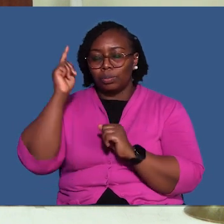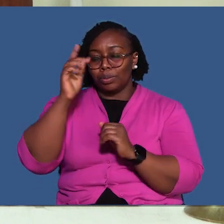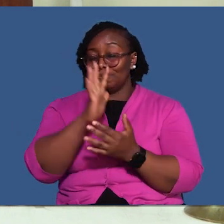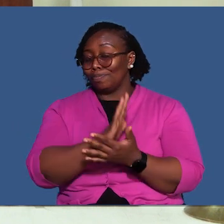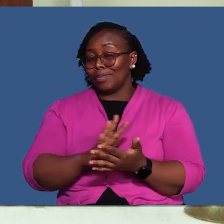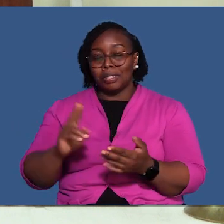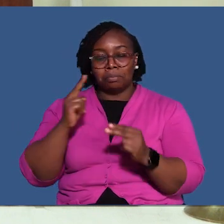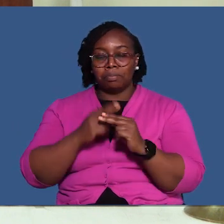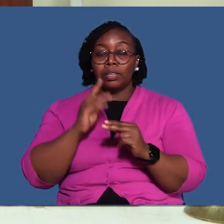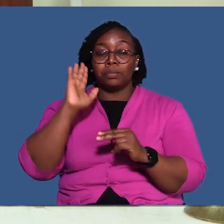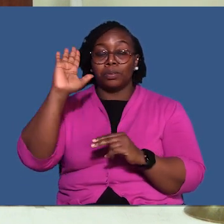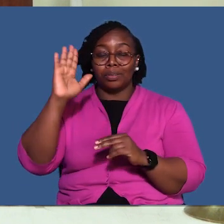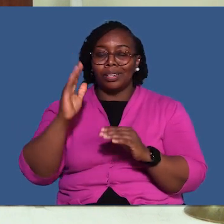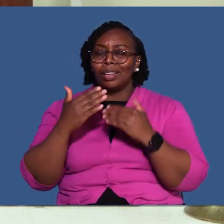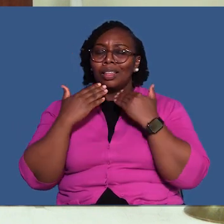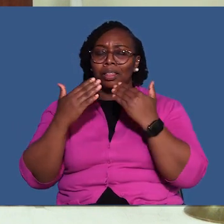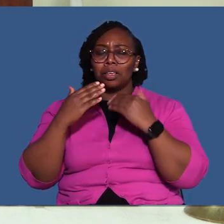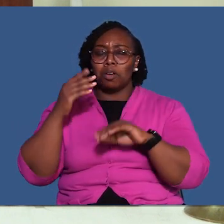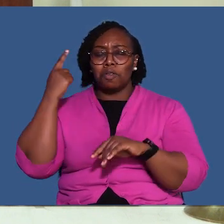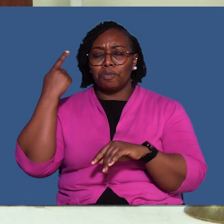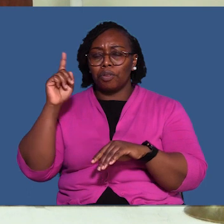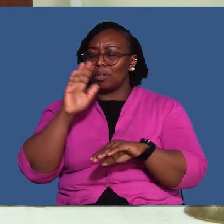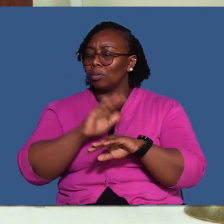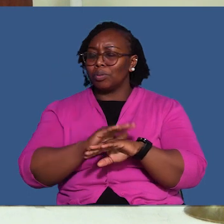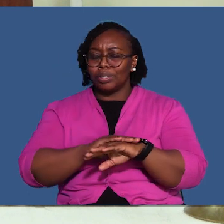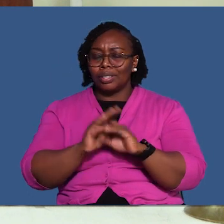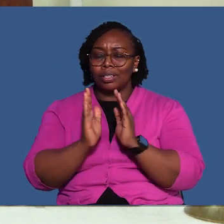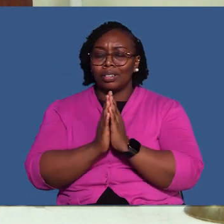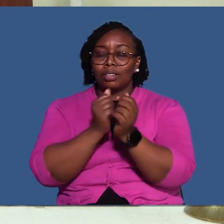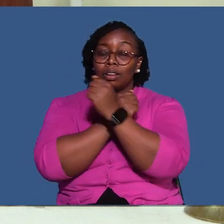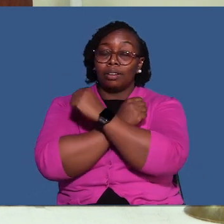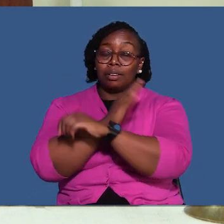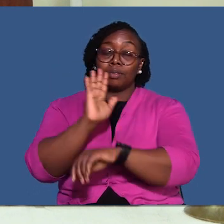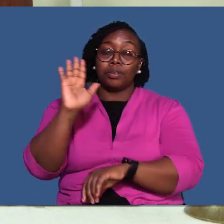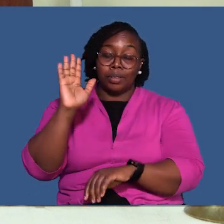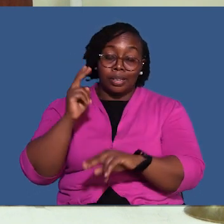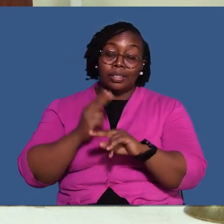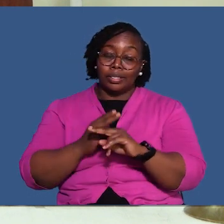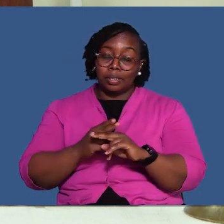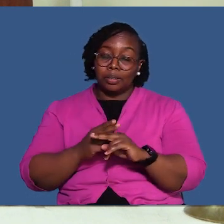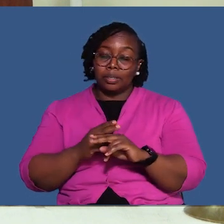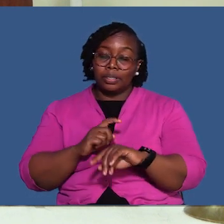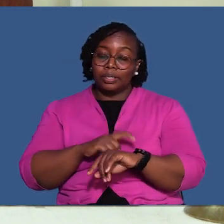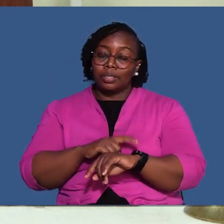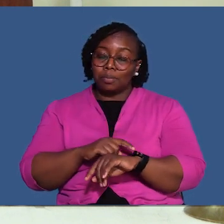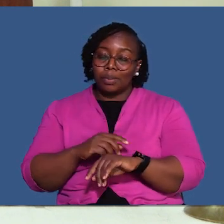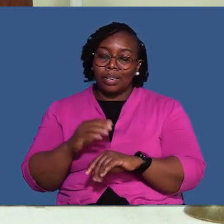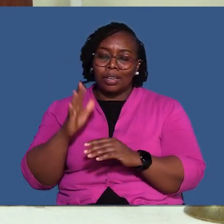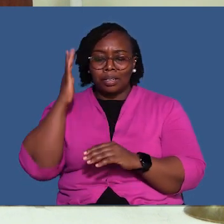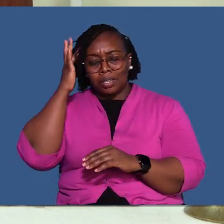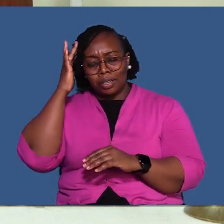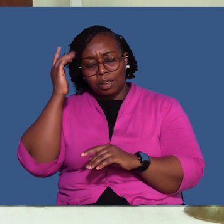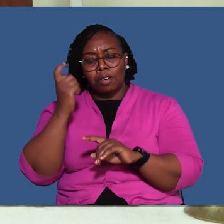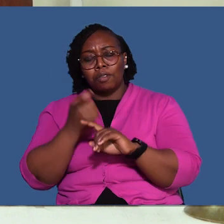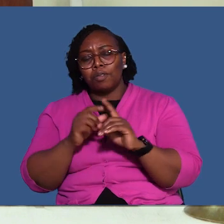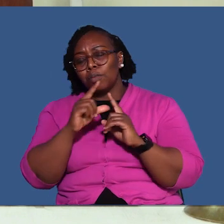thank you for your goodness and your love. As we reflect from your word this morning, we pray, dear God, that you